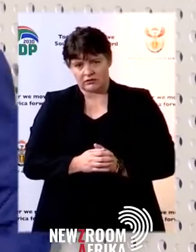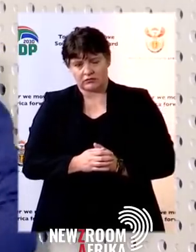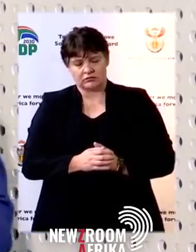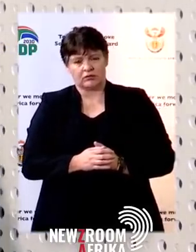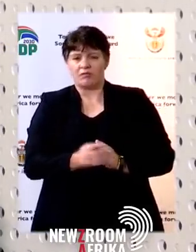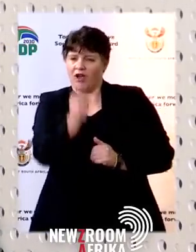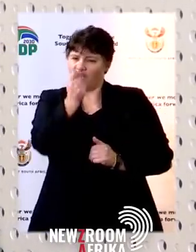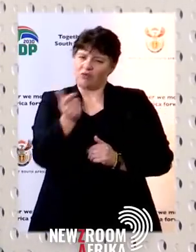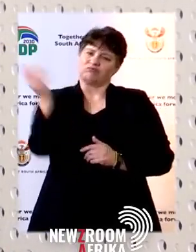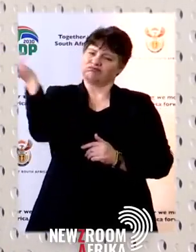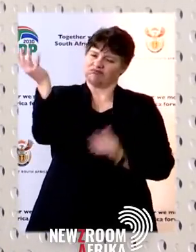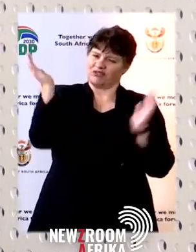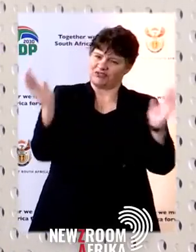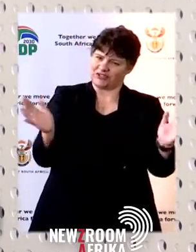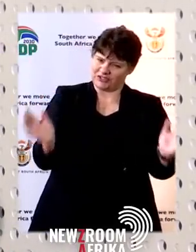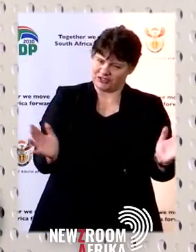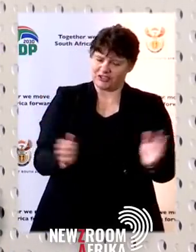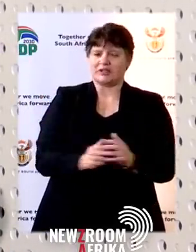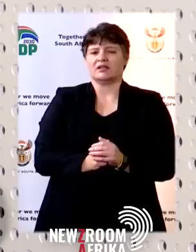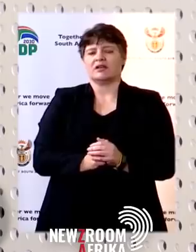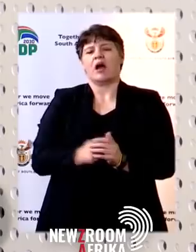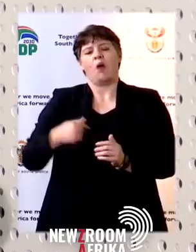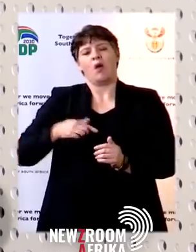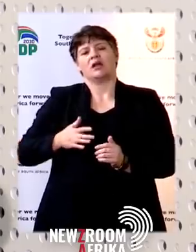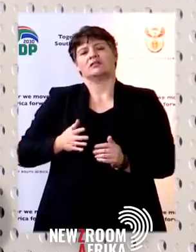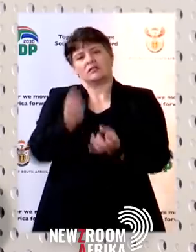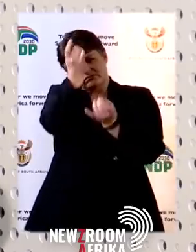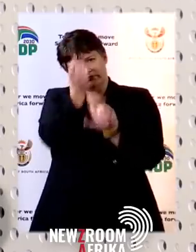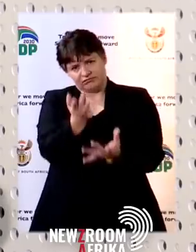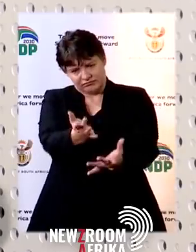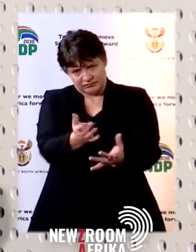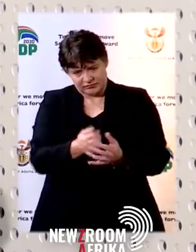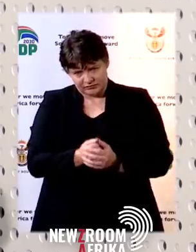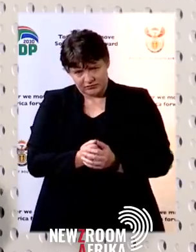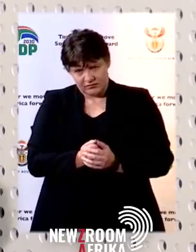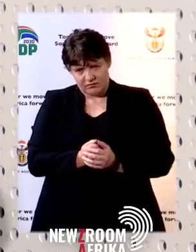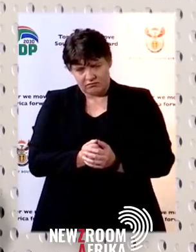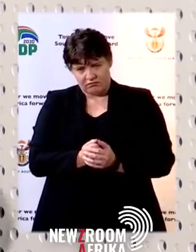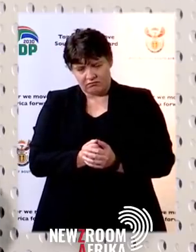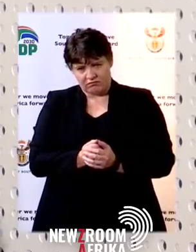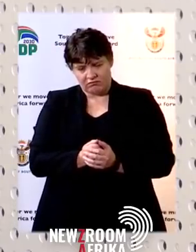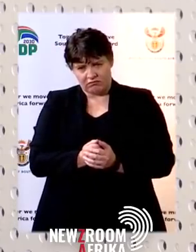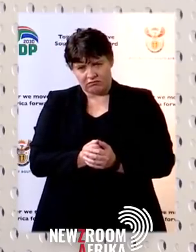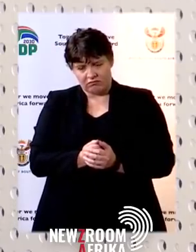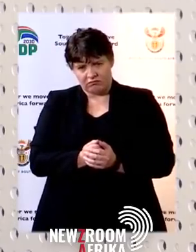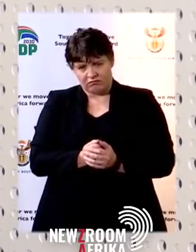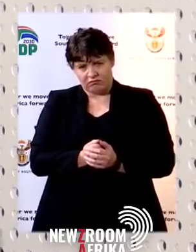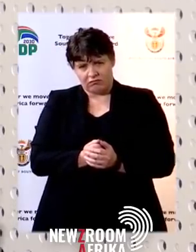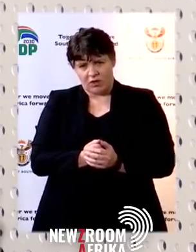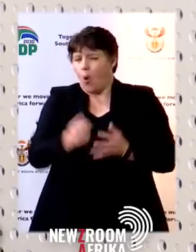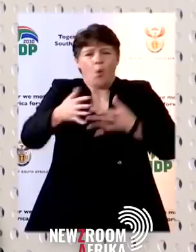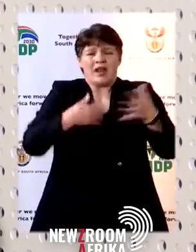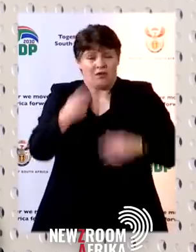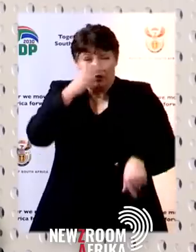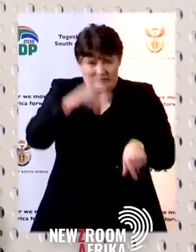Minister Mtembu, I would like to say that we remain ready and committed to do whatever